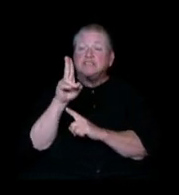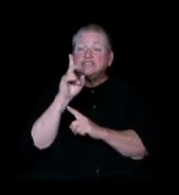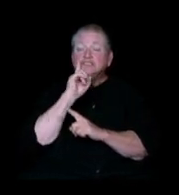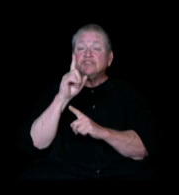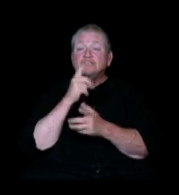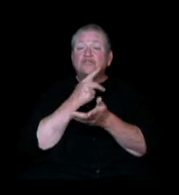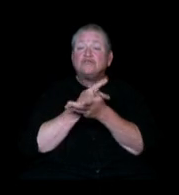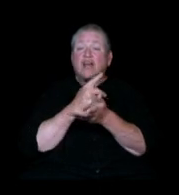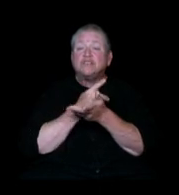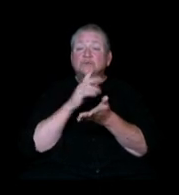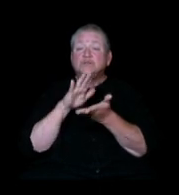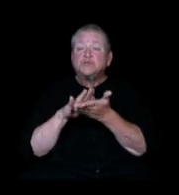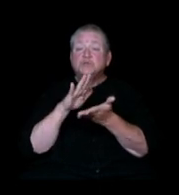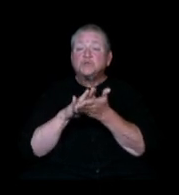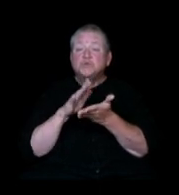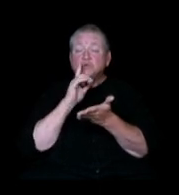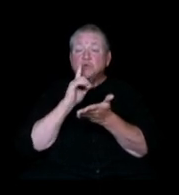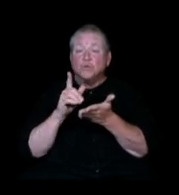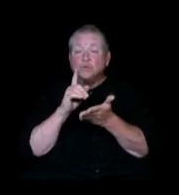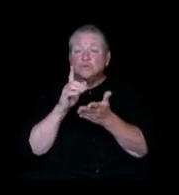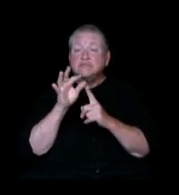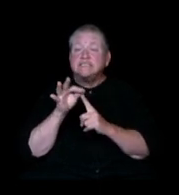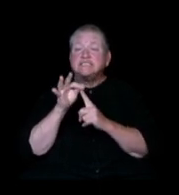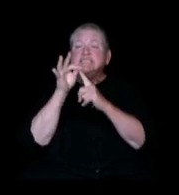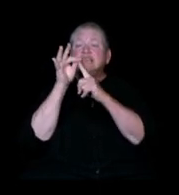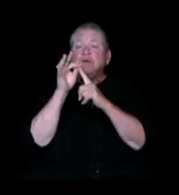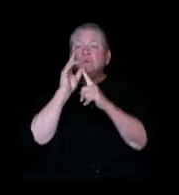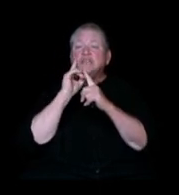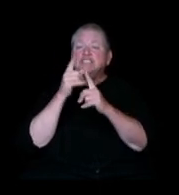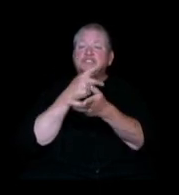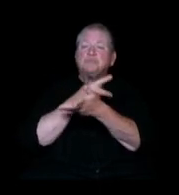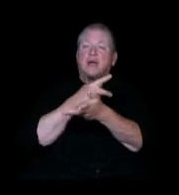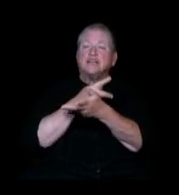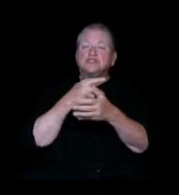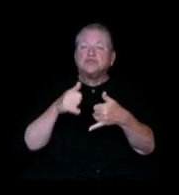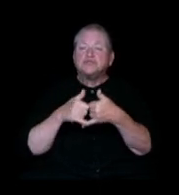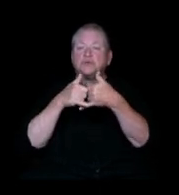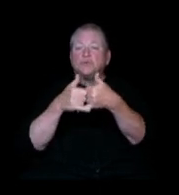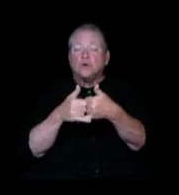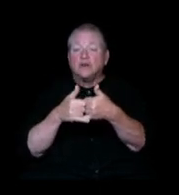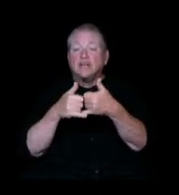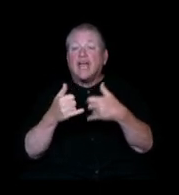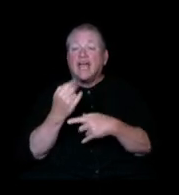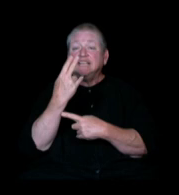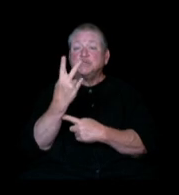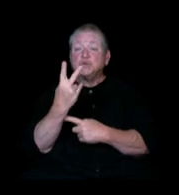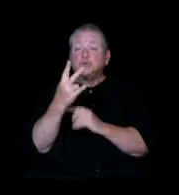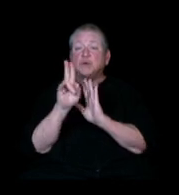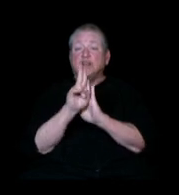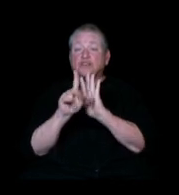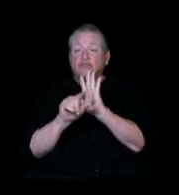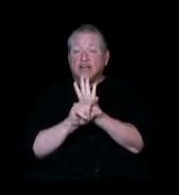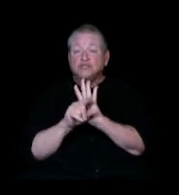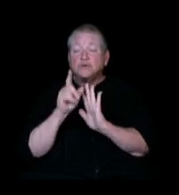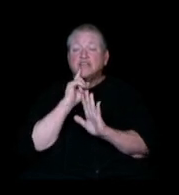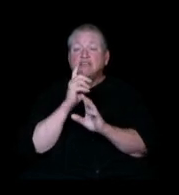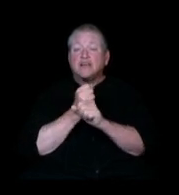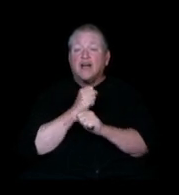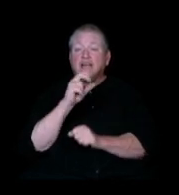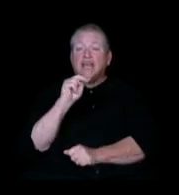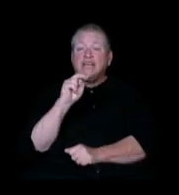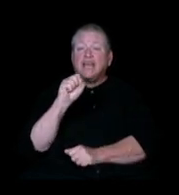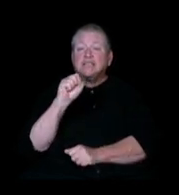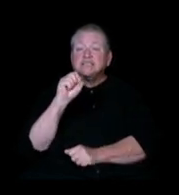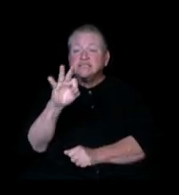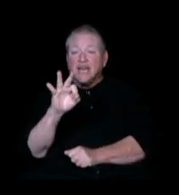of Graduate Schools Distinguished Master's Thesis Award, and two undergraduate student mentees received NSF Graduate